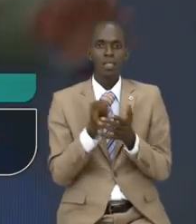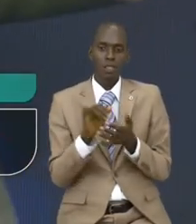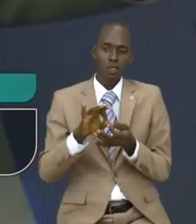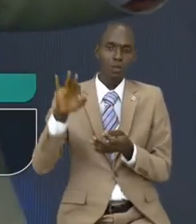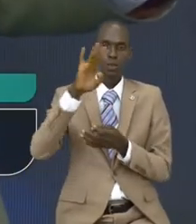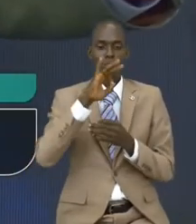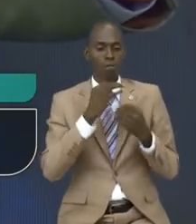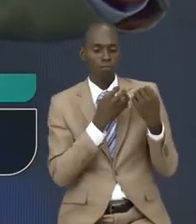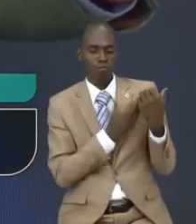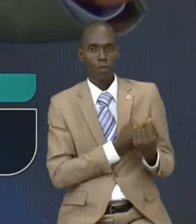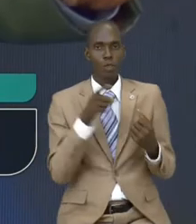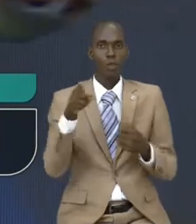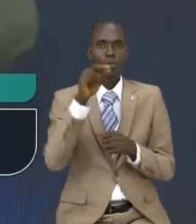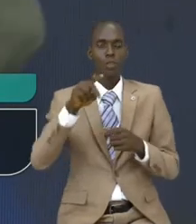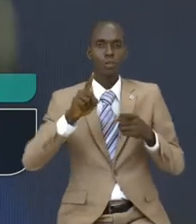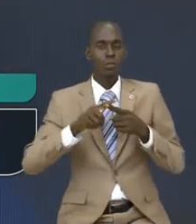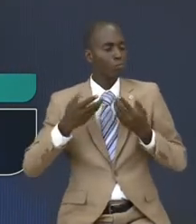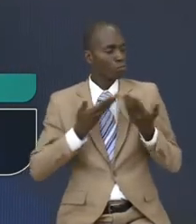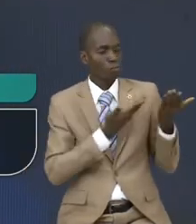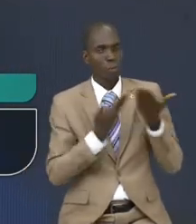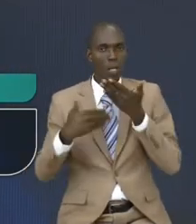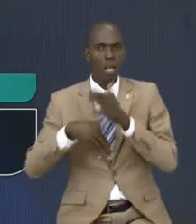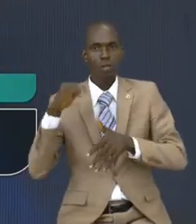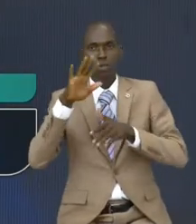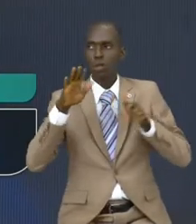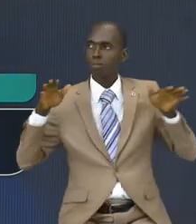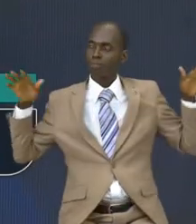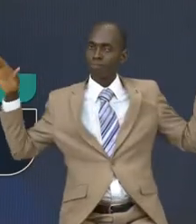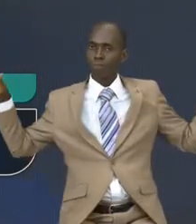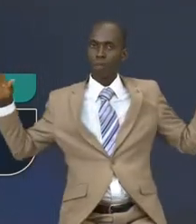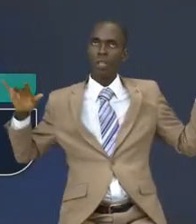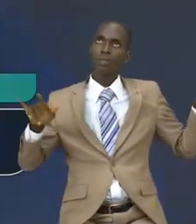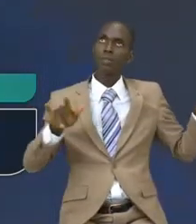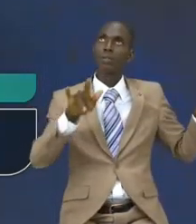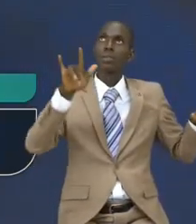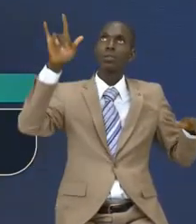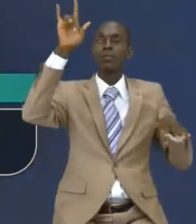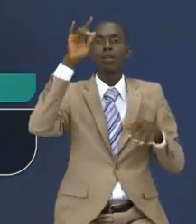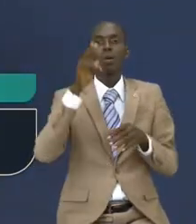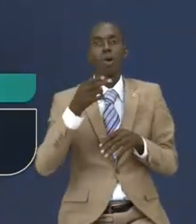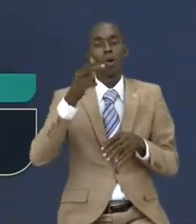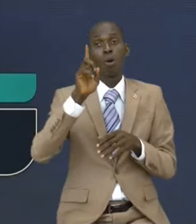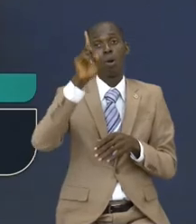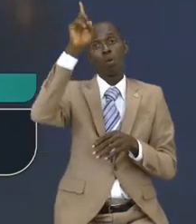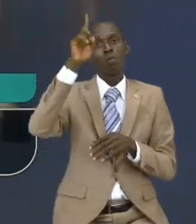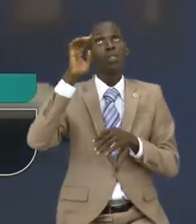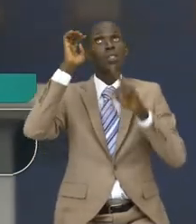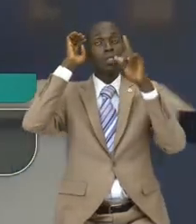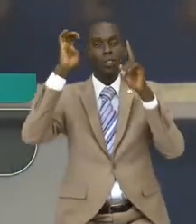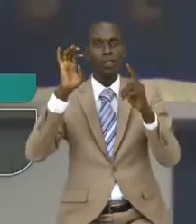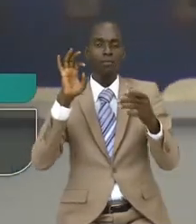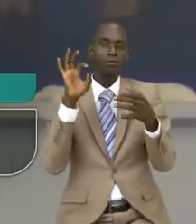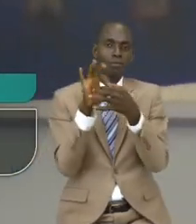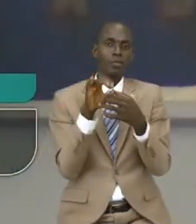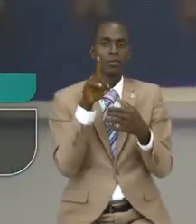to spread your wings and soar above. He feeds you for